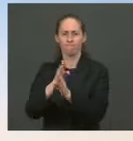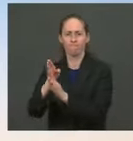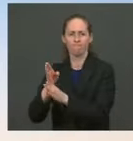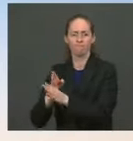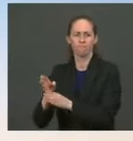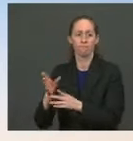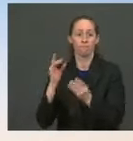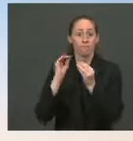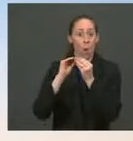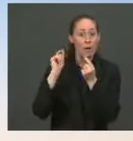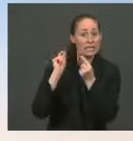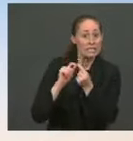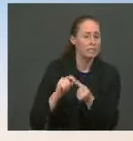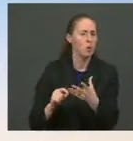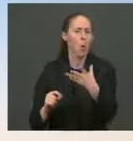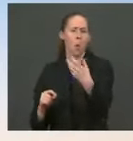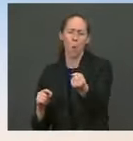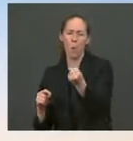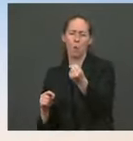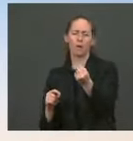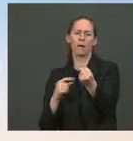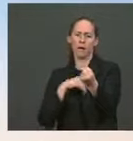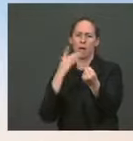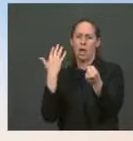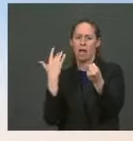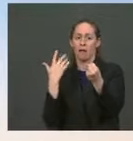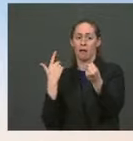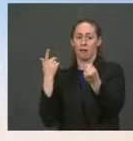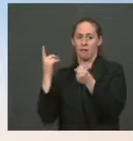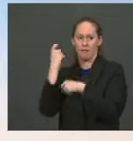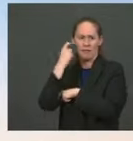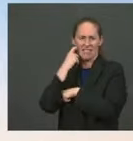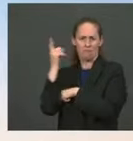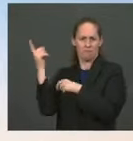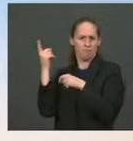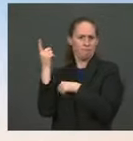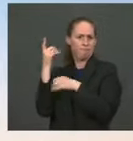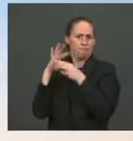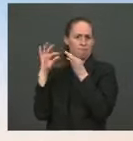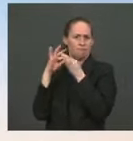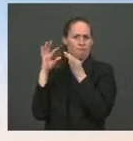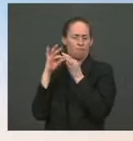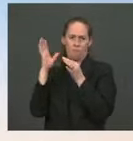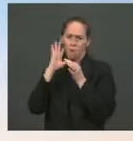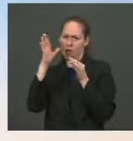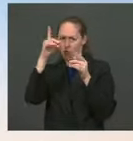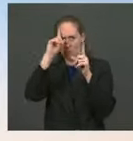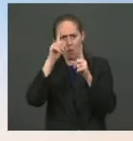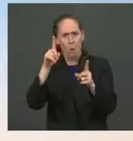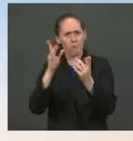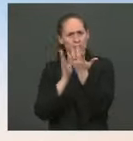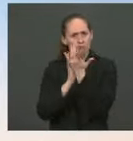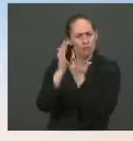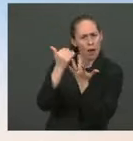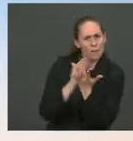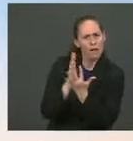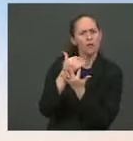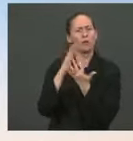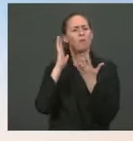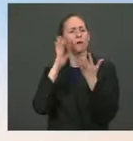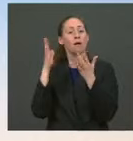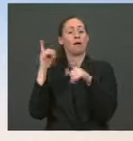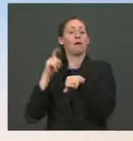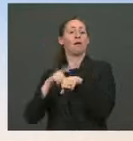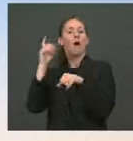with you today, but I promise we are, the Secretary talked about this just now, which is transparency is going to be key here. And so we're going to make sure